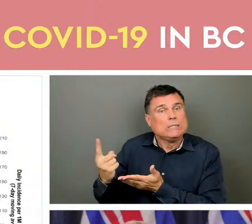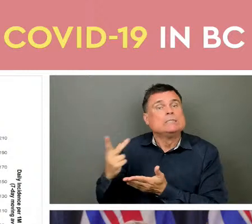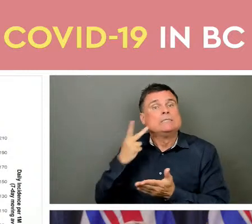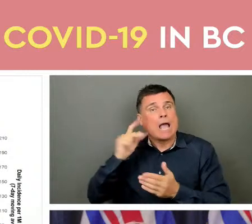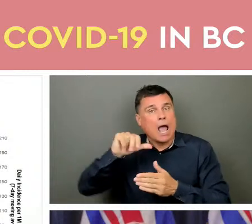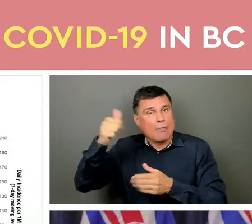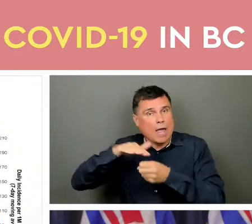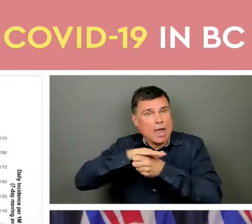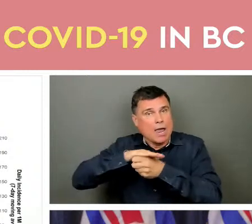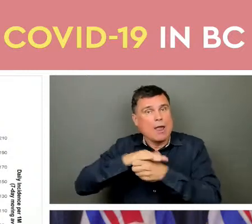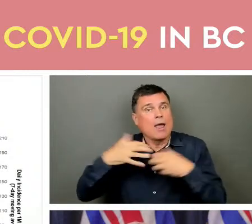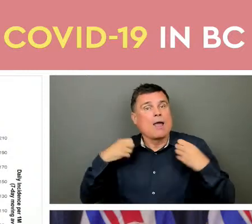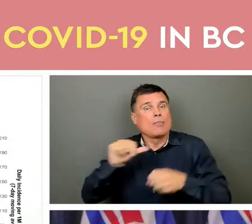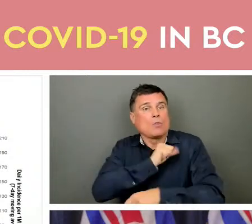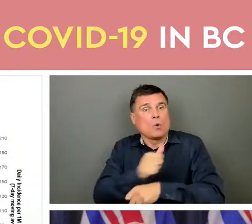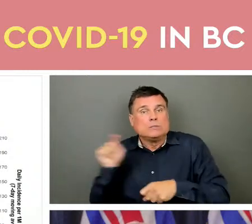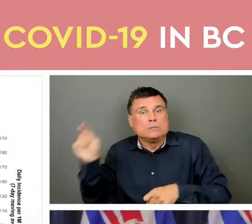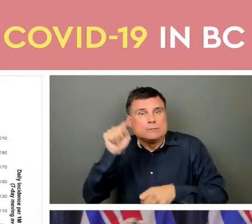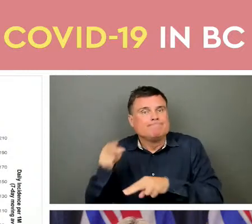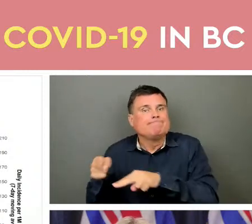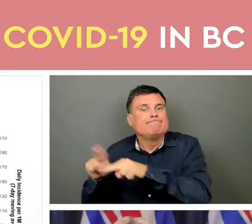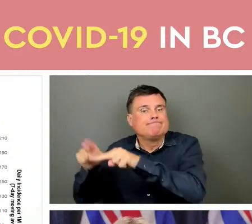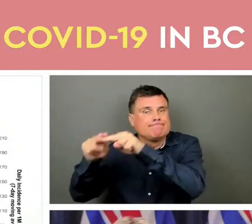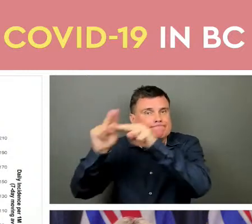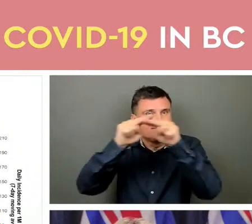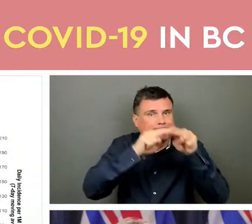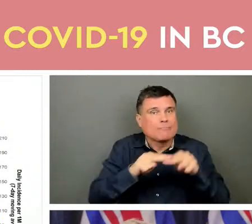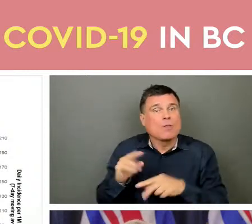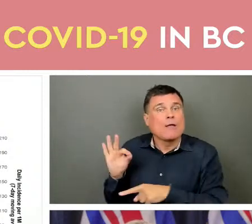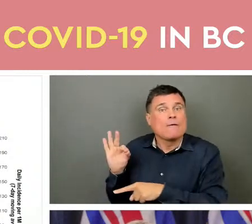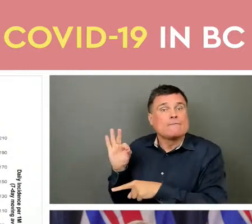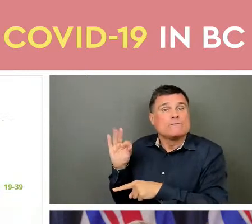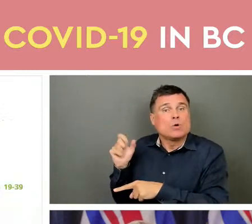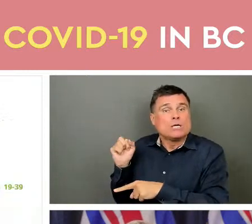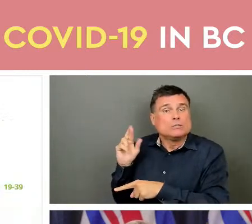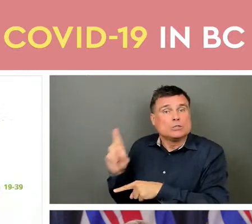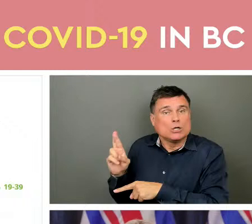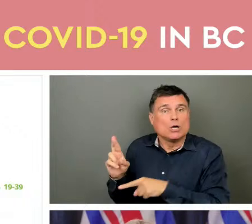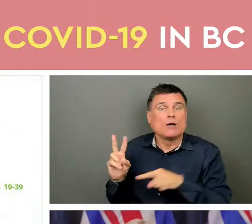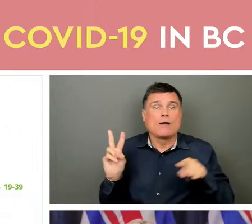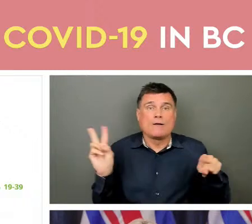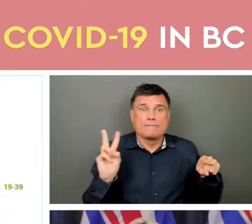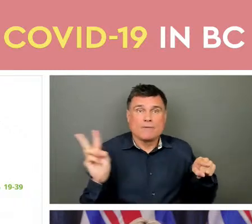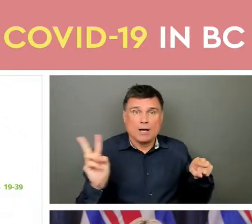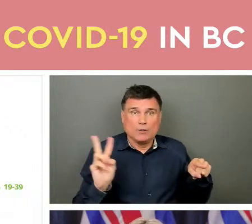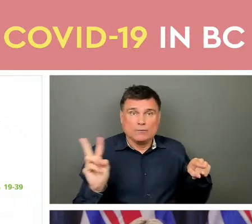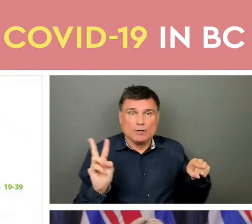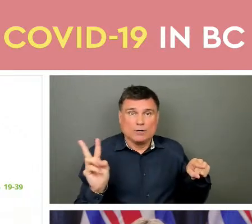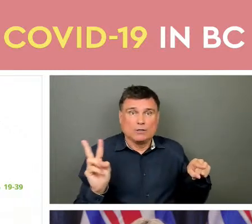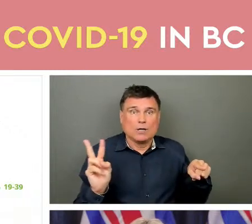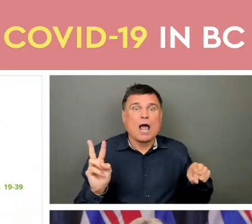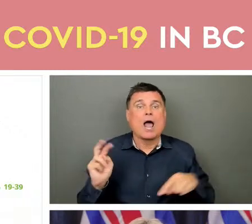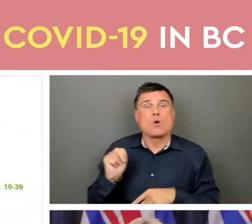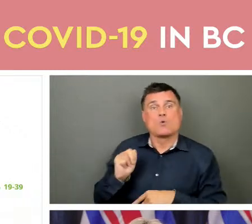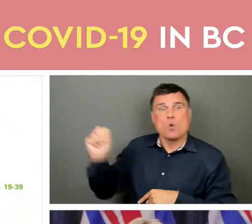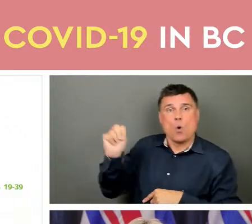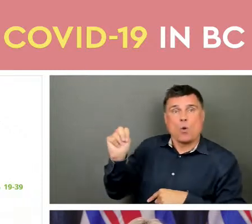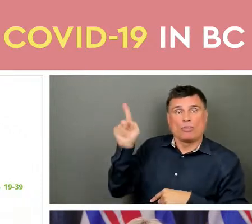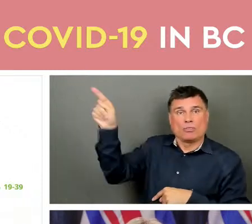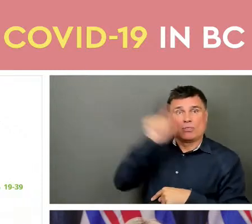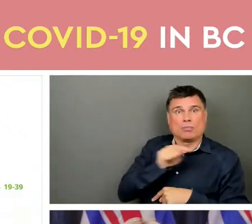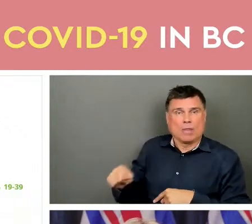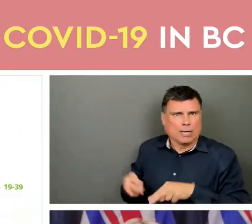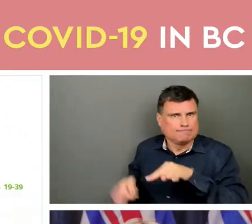in Fraser and Vancouver Coastal, and a spike in cases in the north. We want to